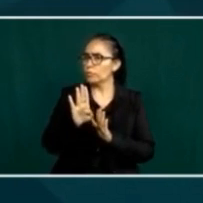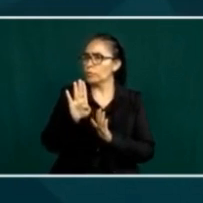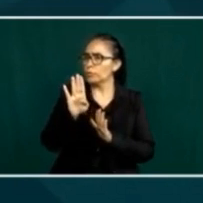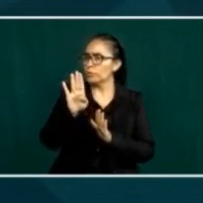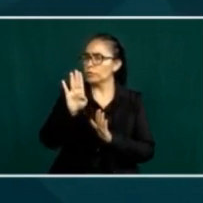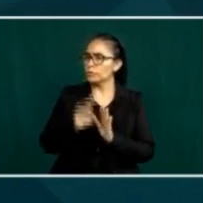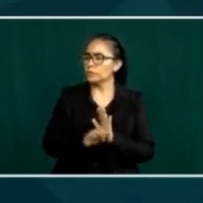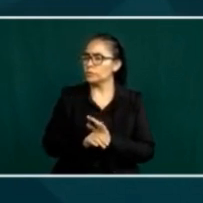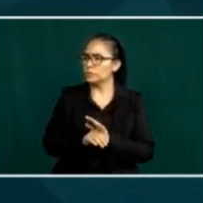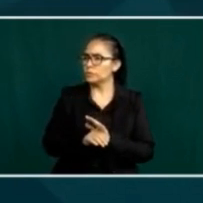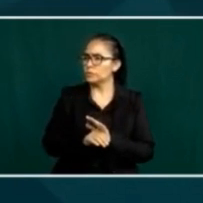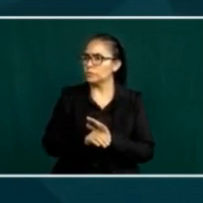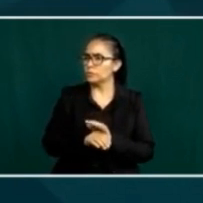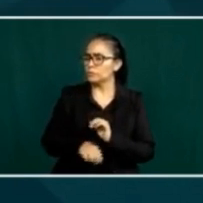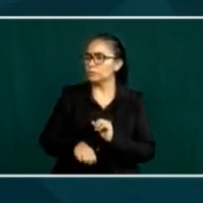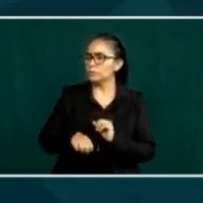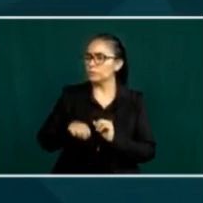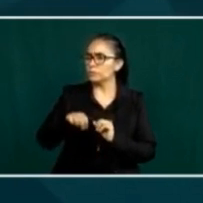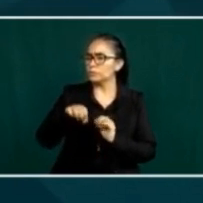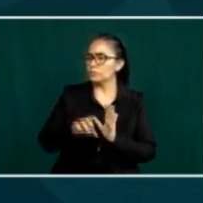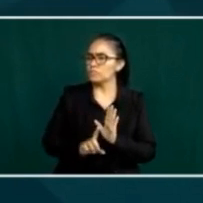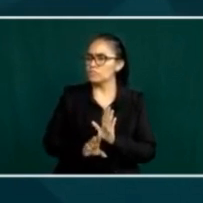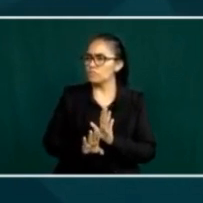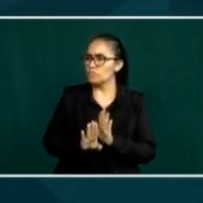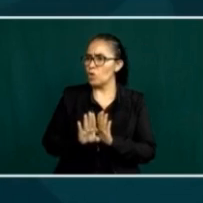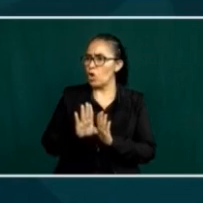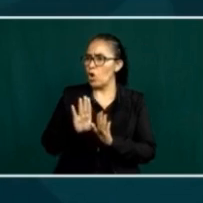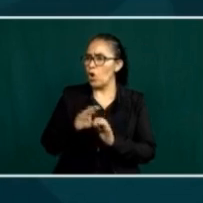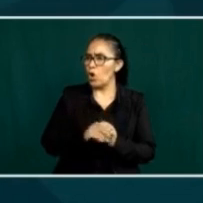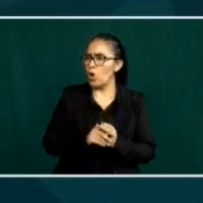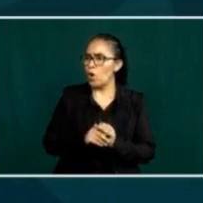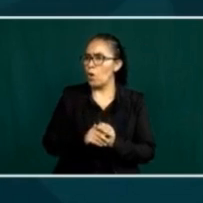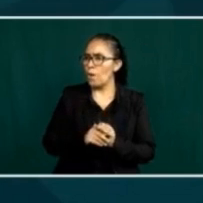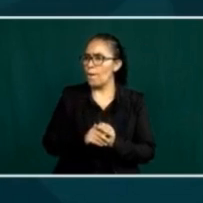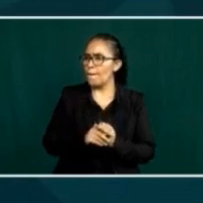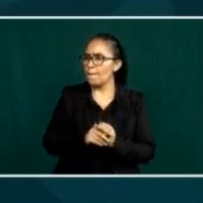not of devaluation.